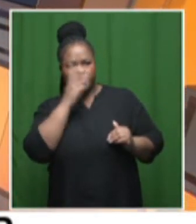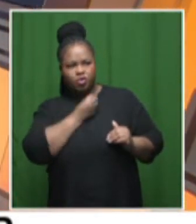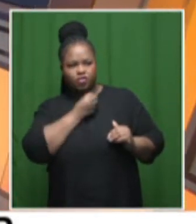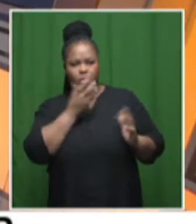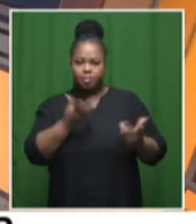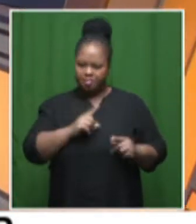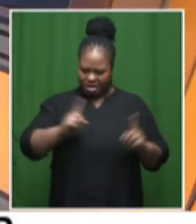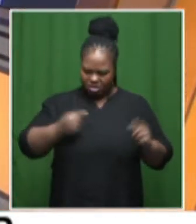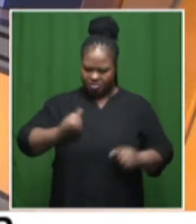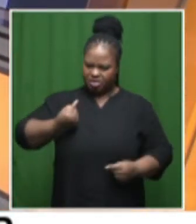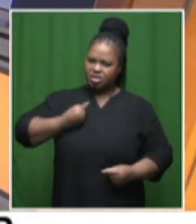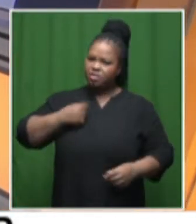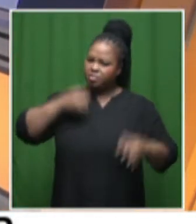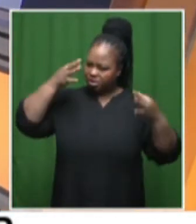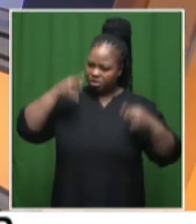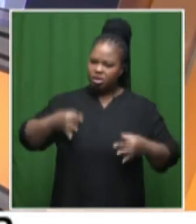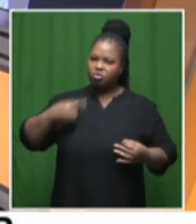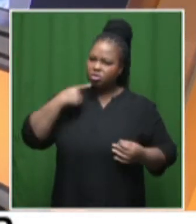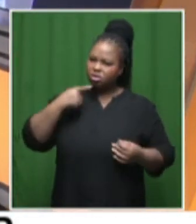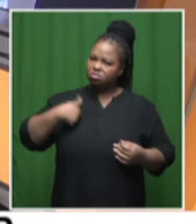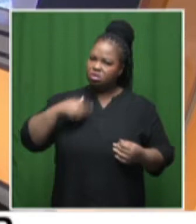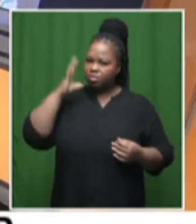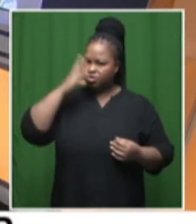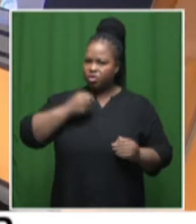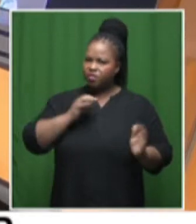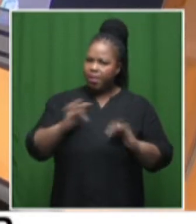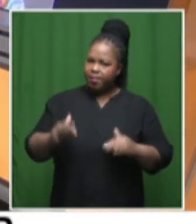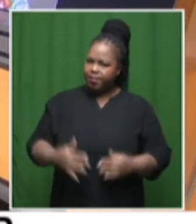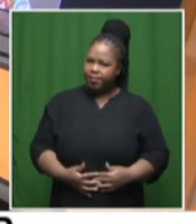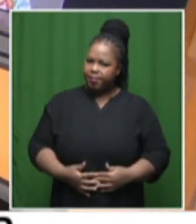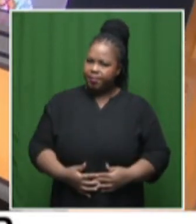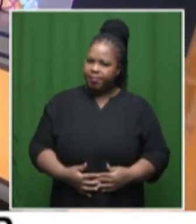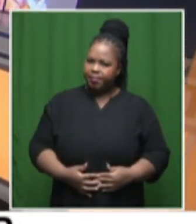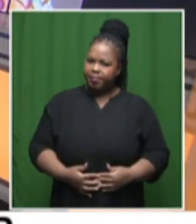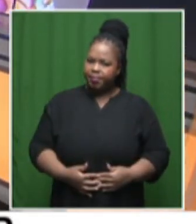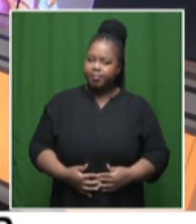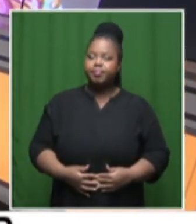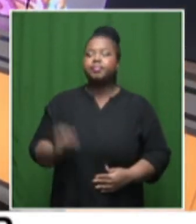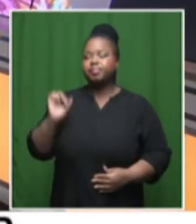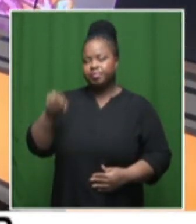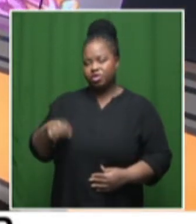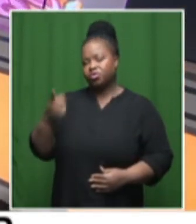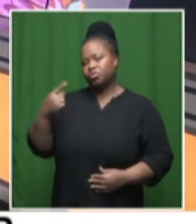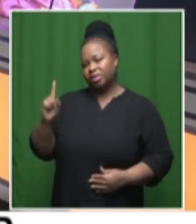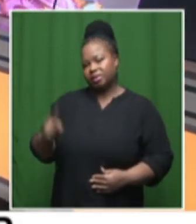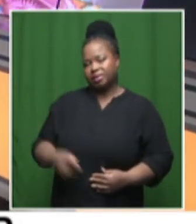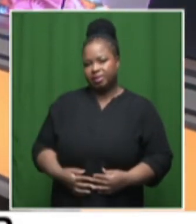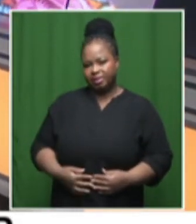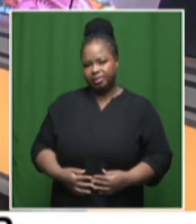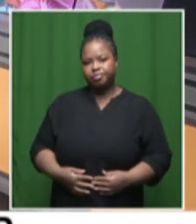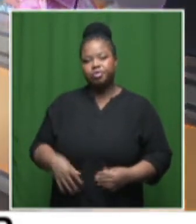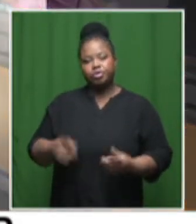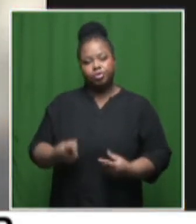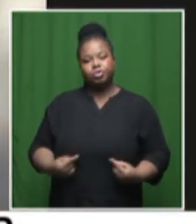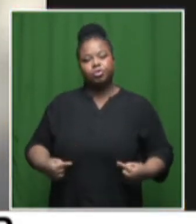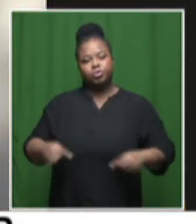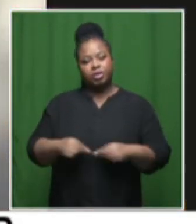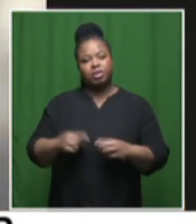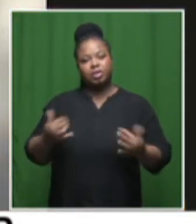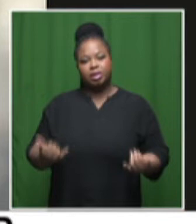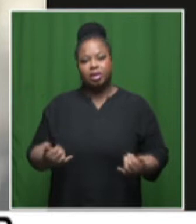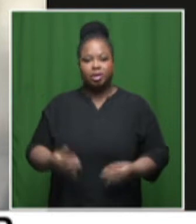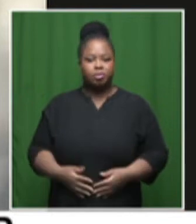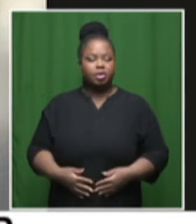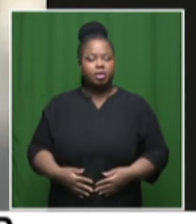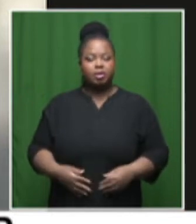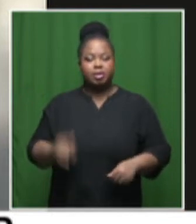a woman herself who is setting the standards for beauty, hey? Correct. We are the muse at the end of the